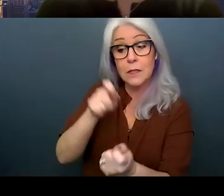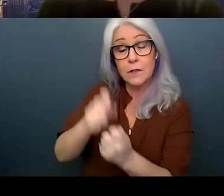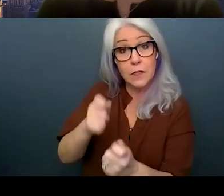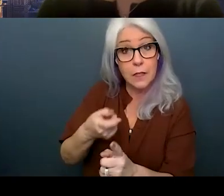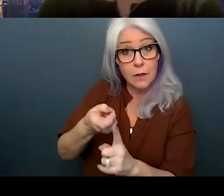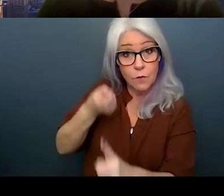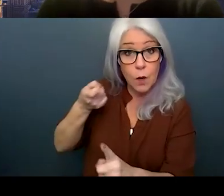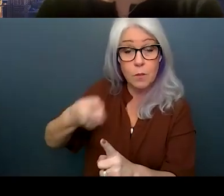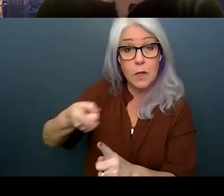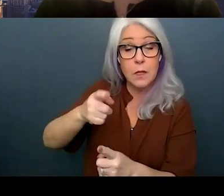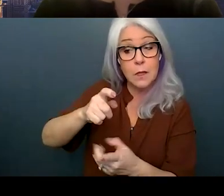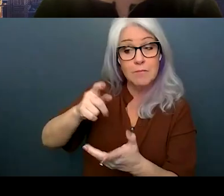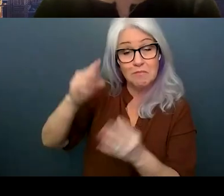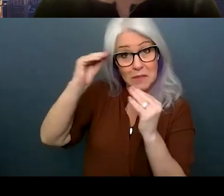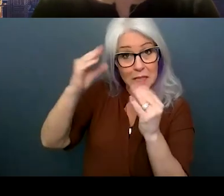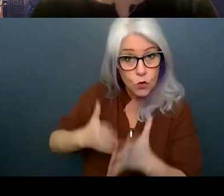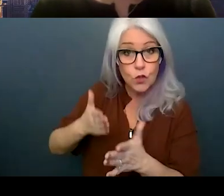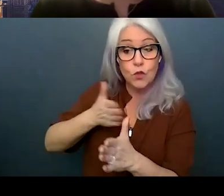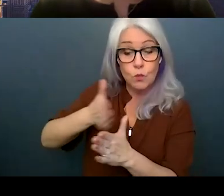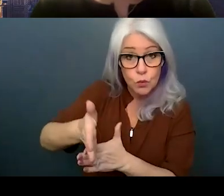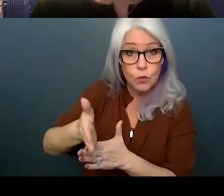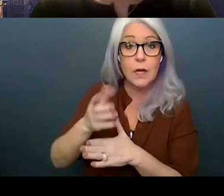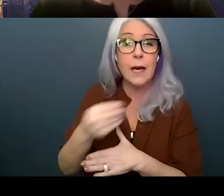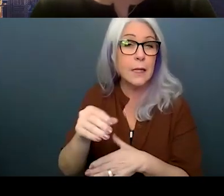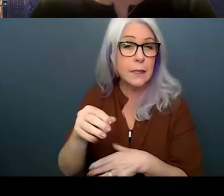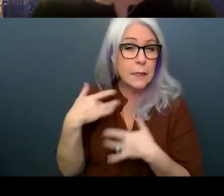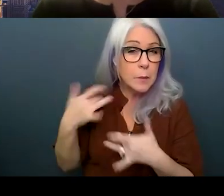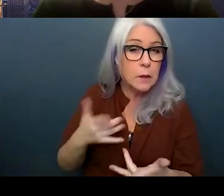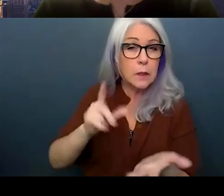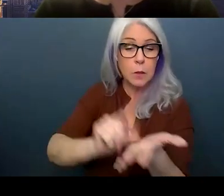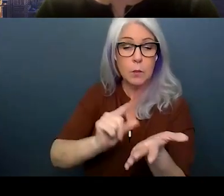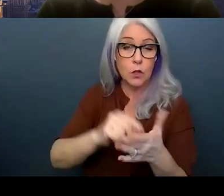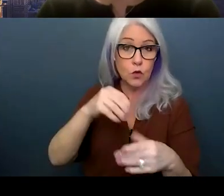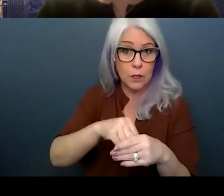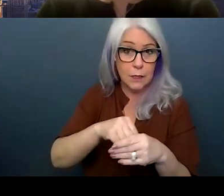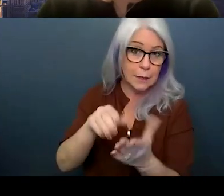and are generally published in academic journals.